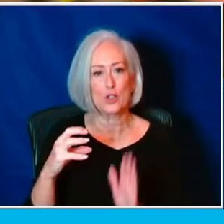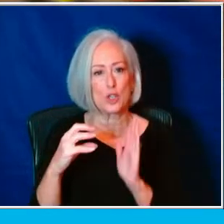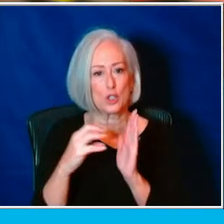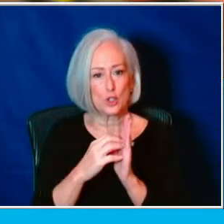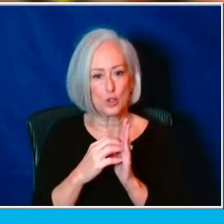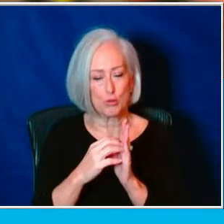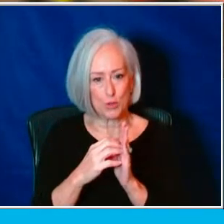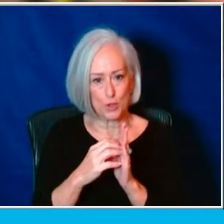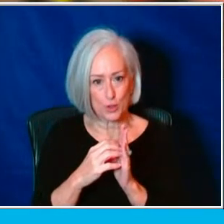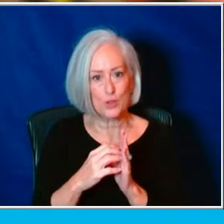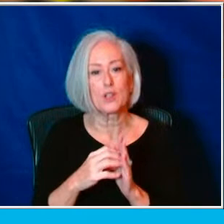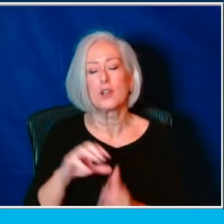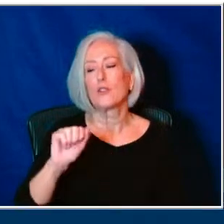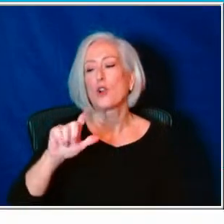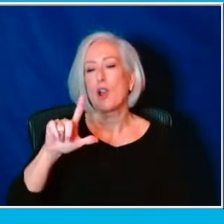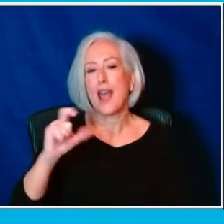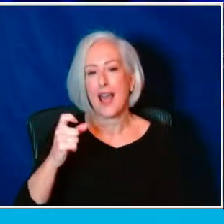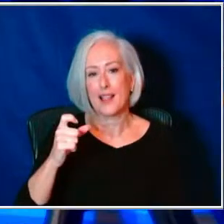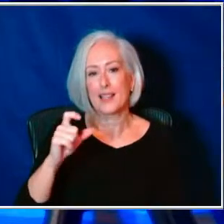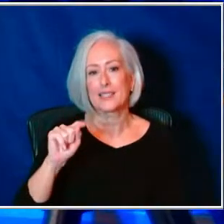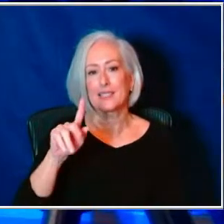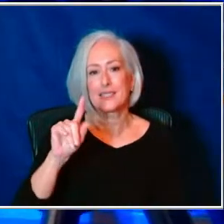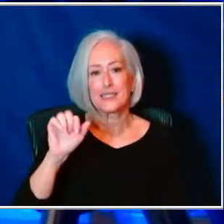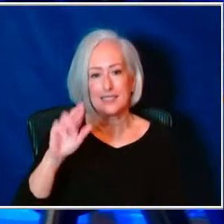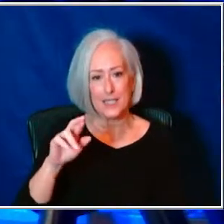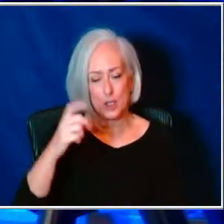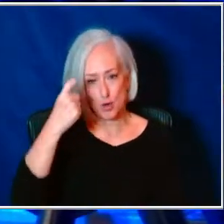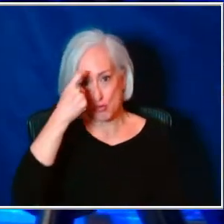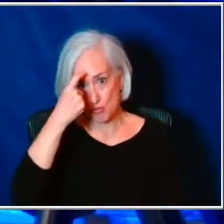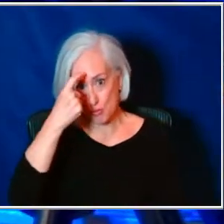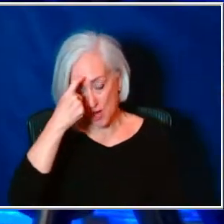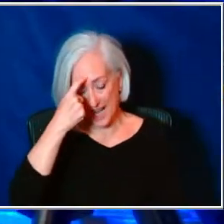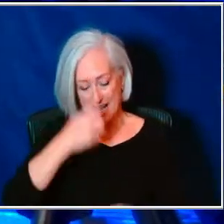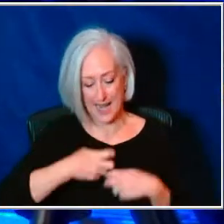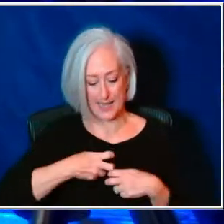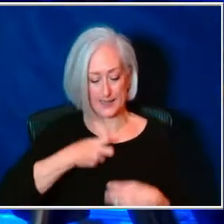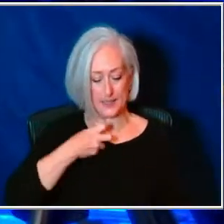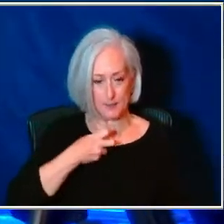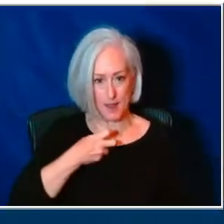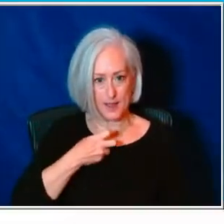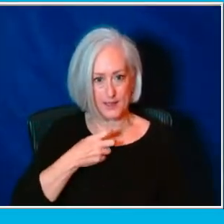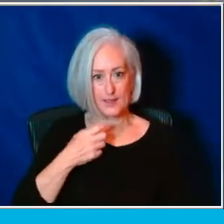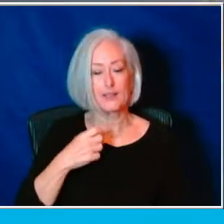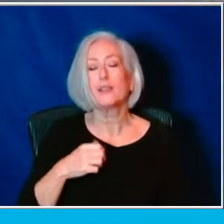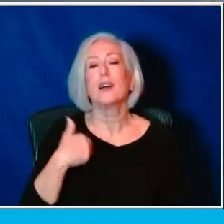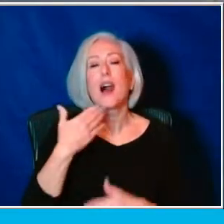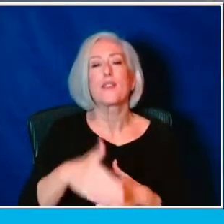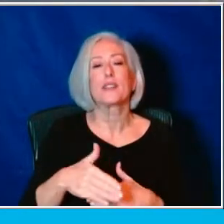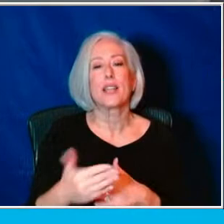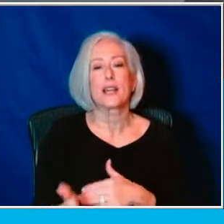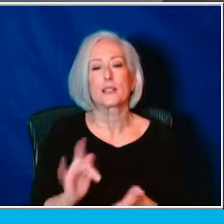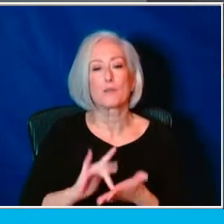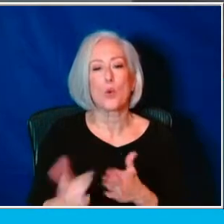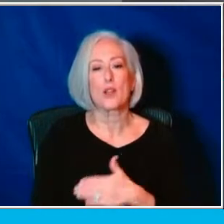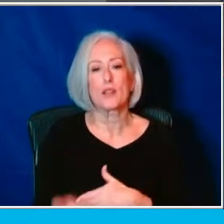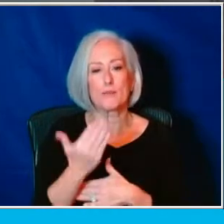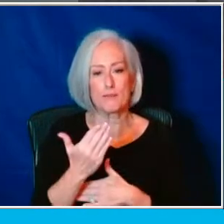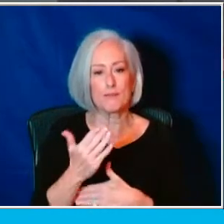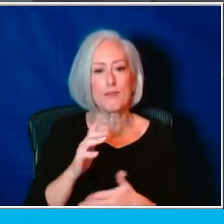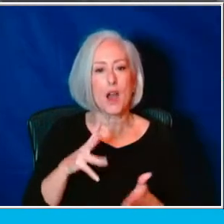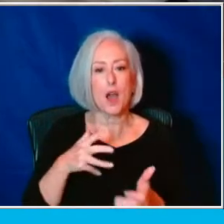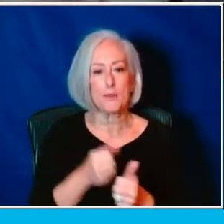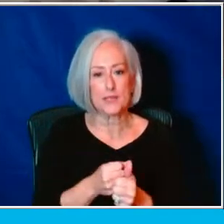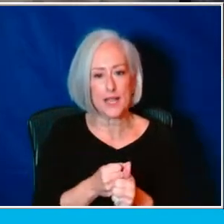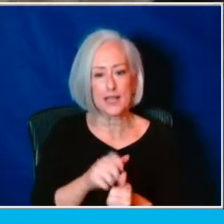Alex Teeter's brain and spine. I'm Jessica Lovell on the next Morning Medical Update. Alex was one of the first